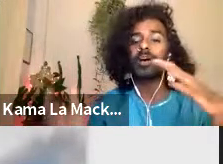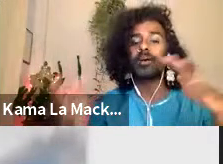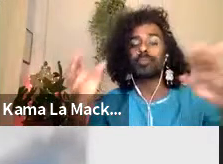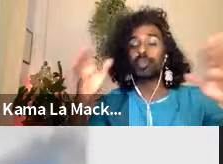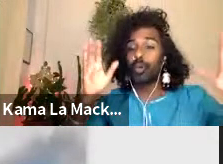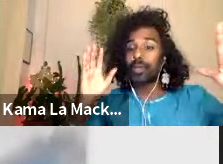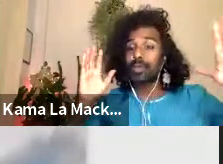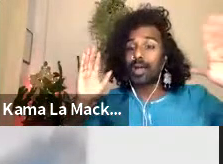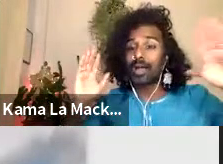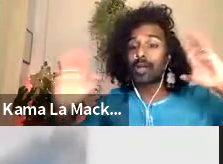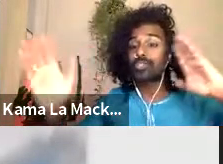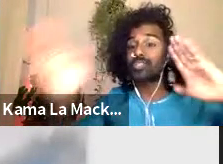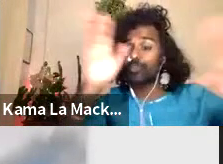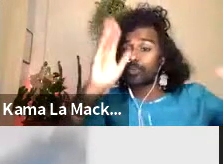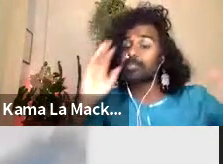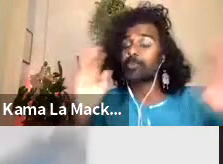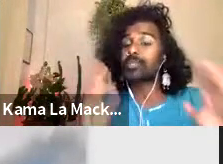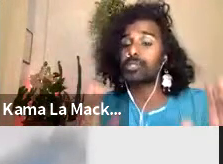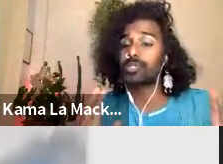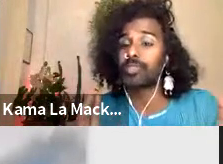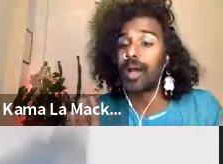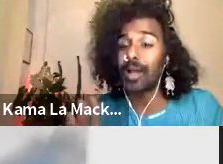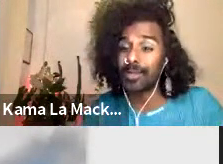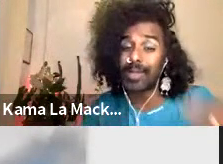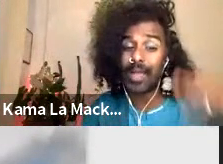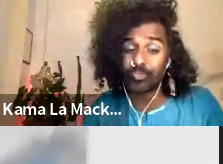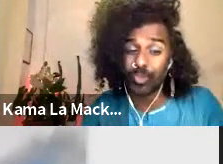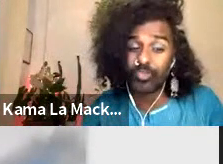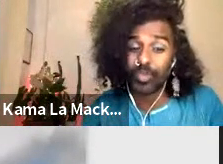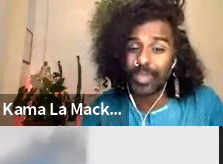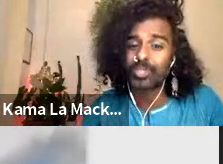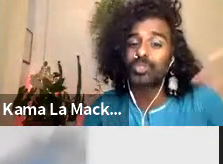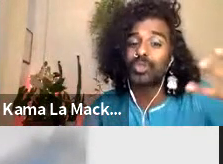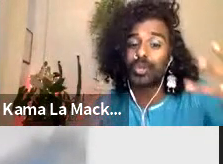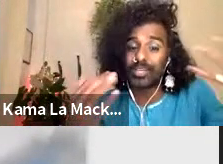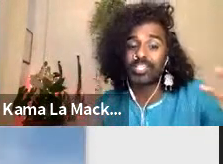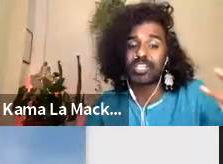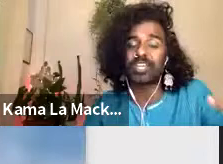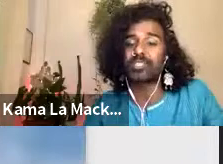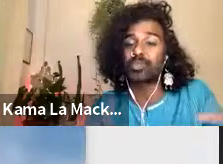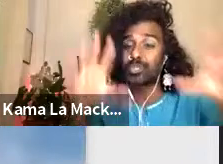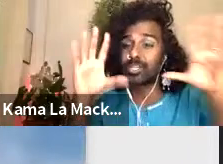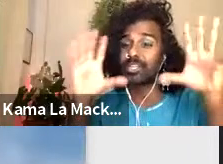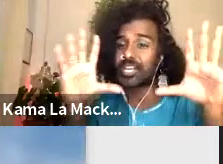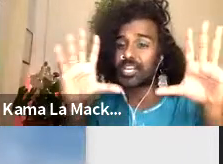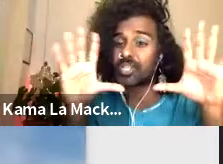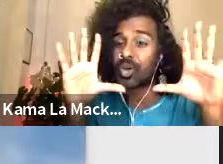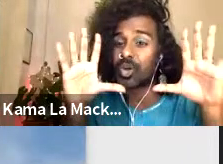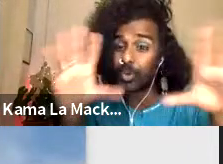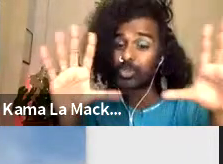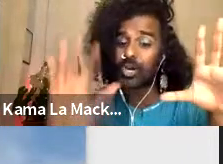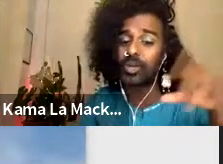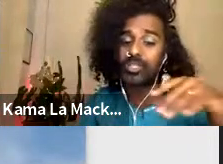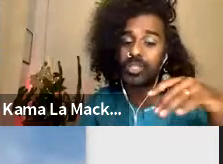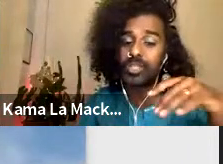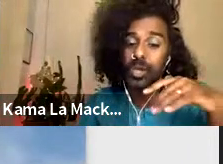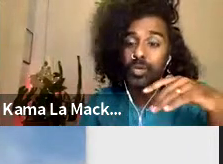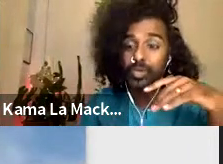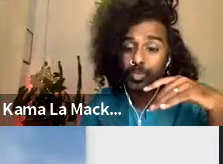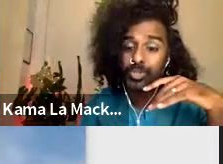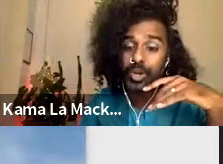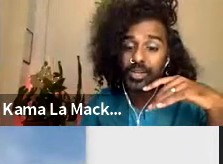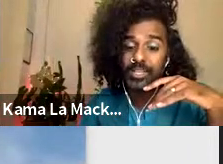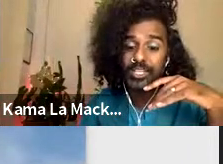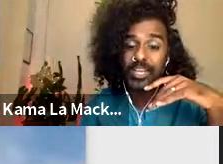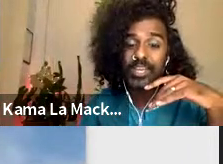and across different spaces on the island, I recreated the cliches, those cliches of postcards,